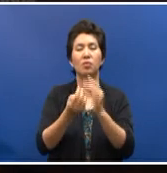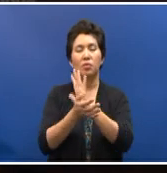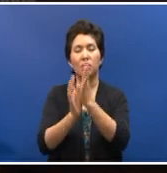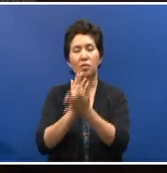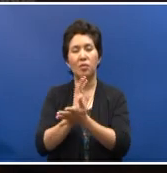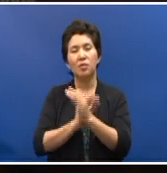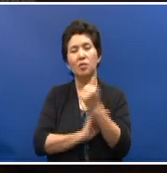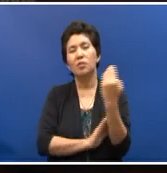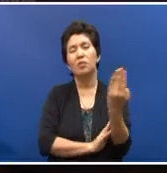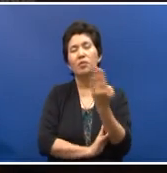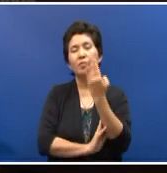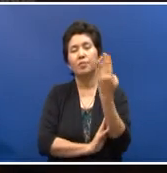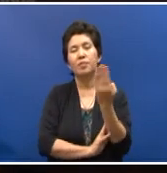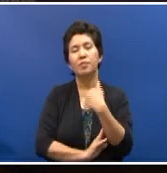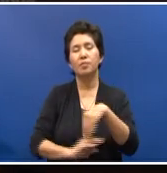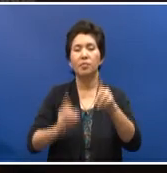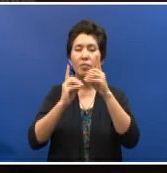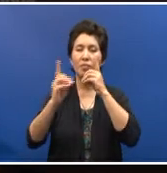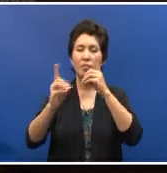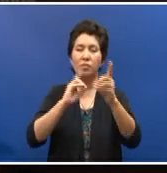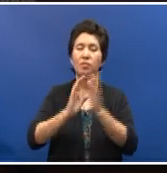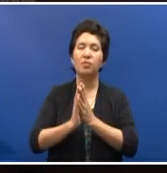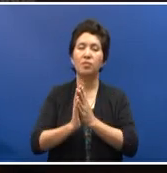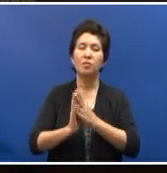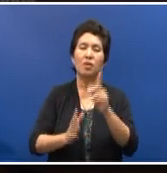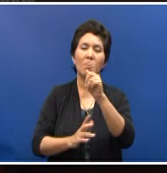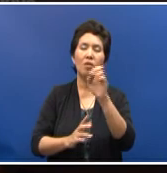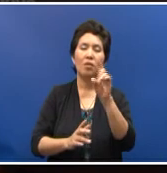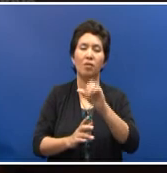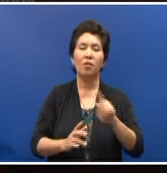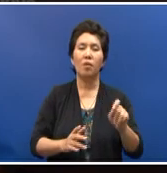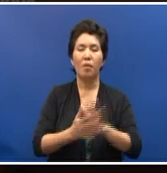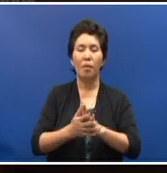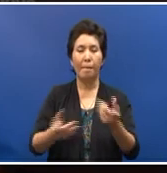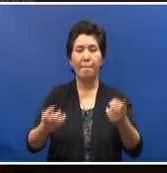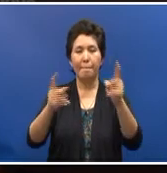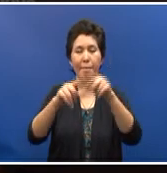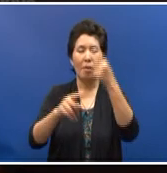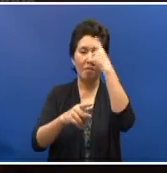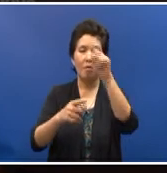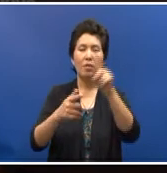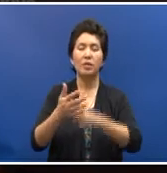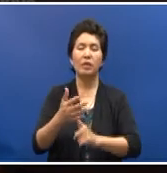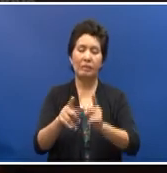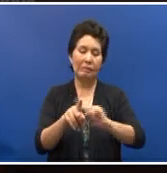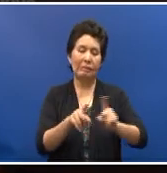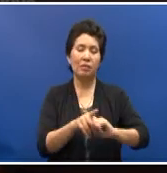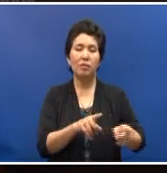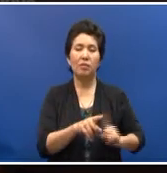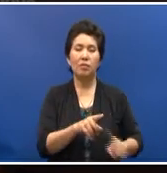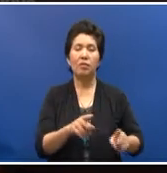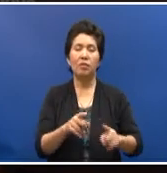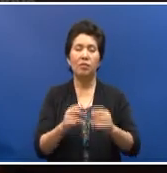So usually it lead to race riots. Okay, so race riot tends to happen for this particular reason.